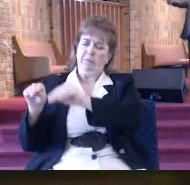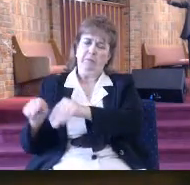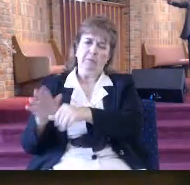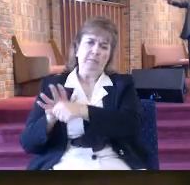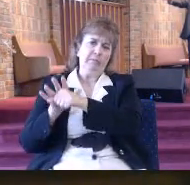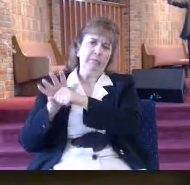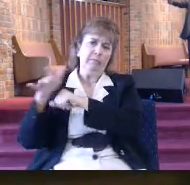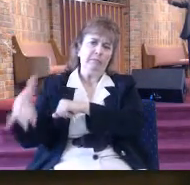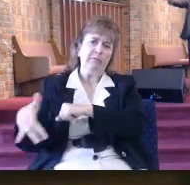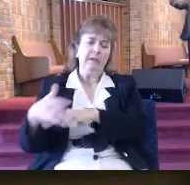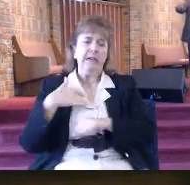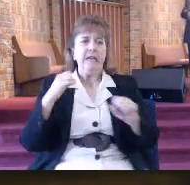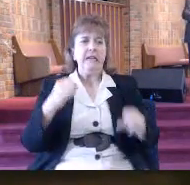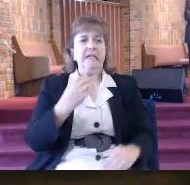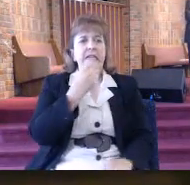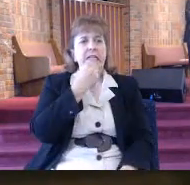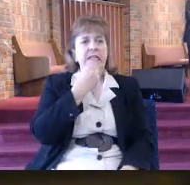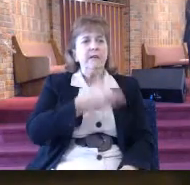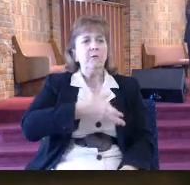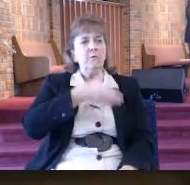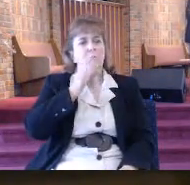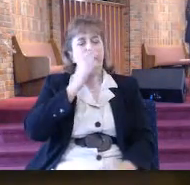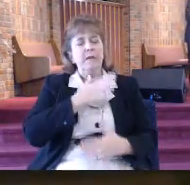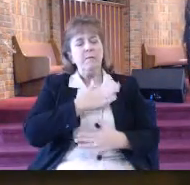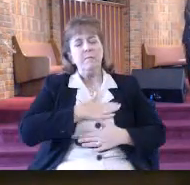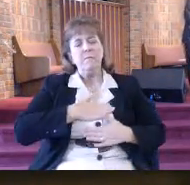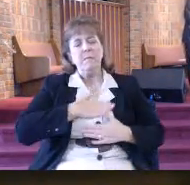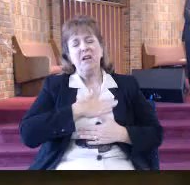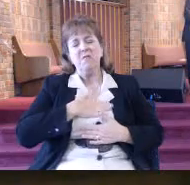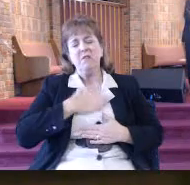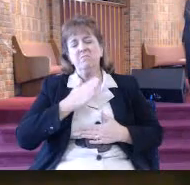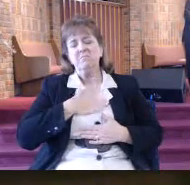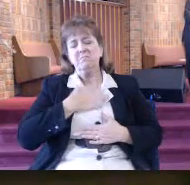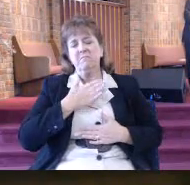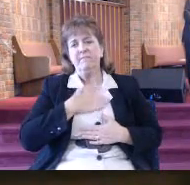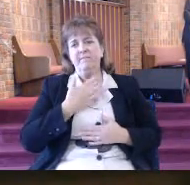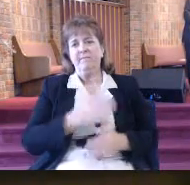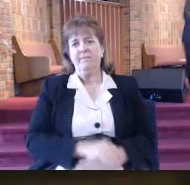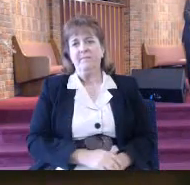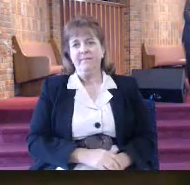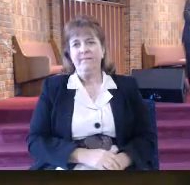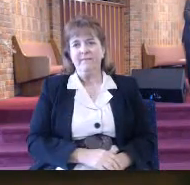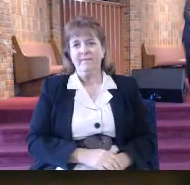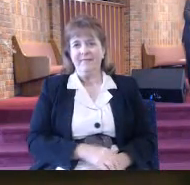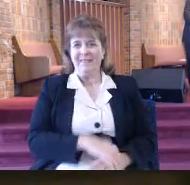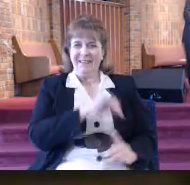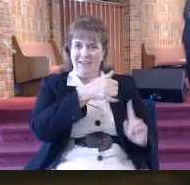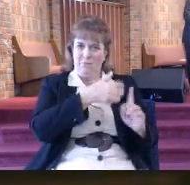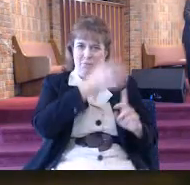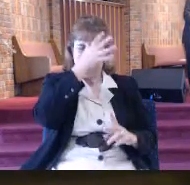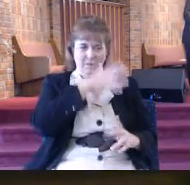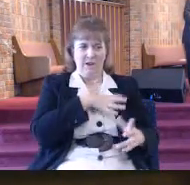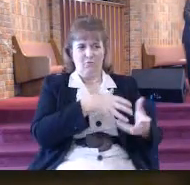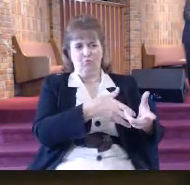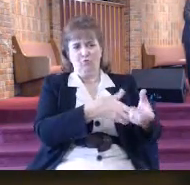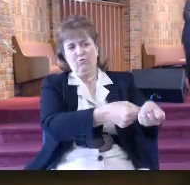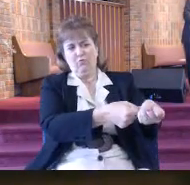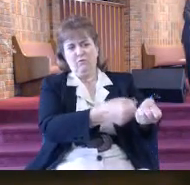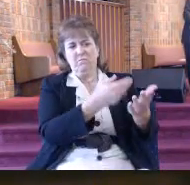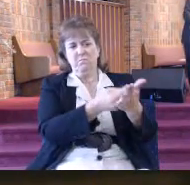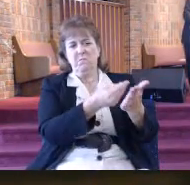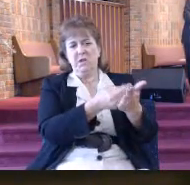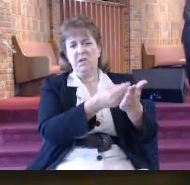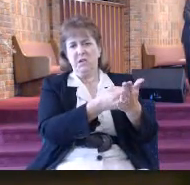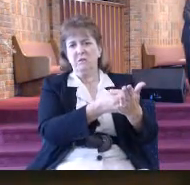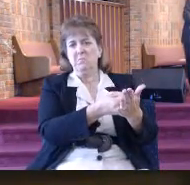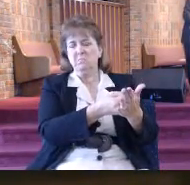got to do is eat, drink, and be merry. He trusted in his wealth.